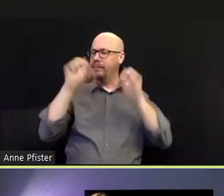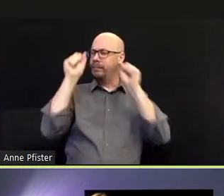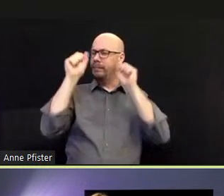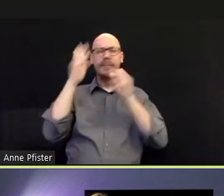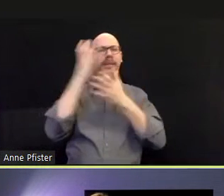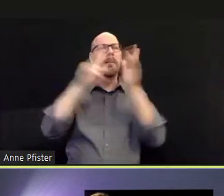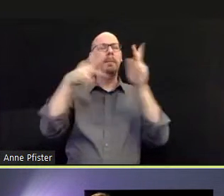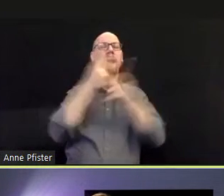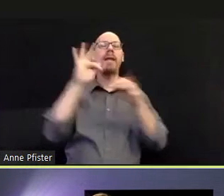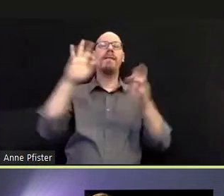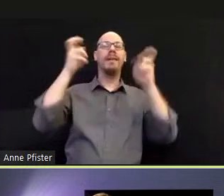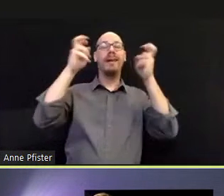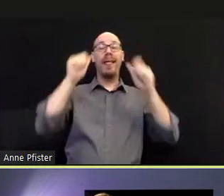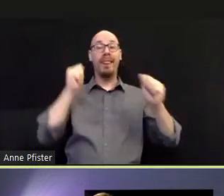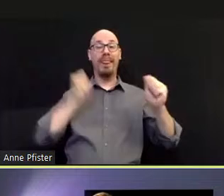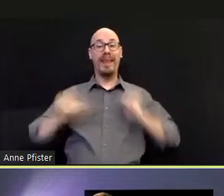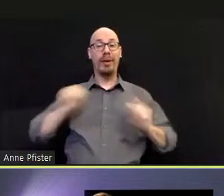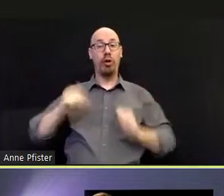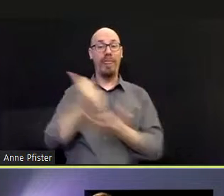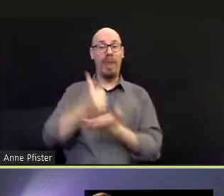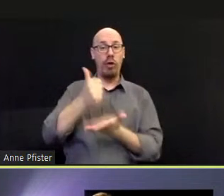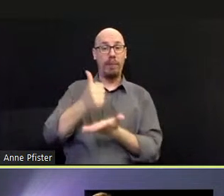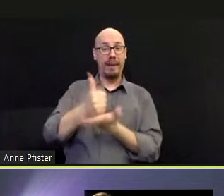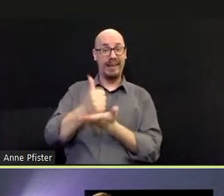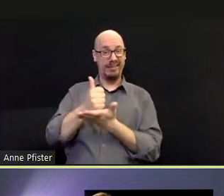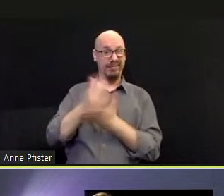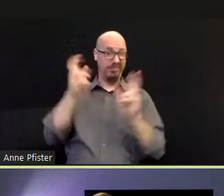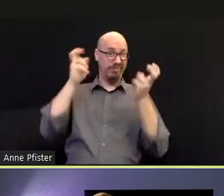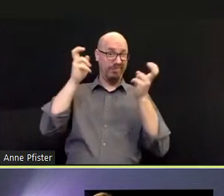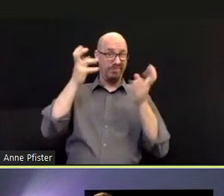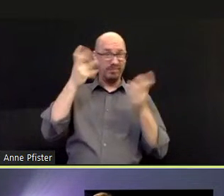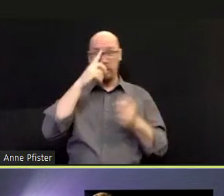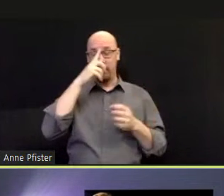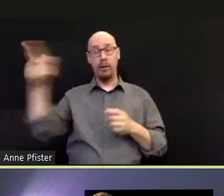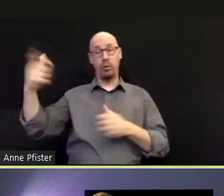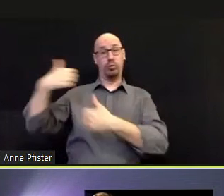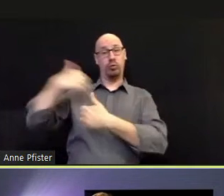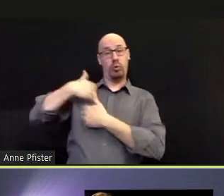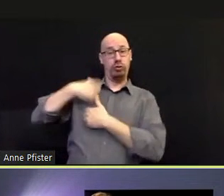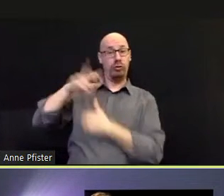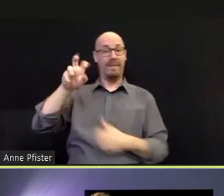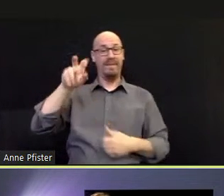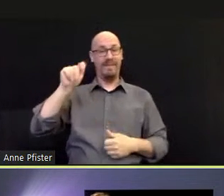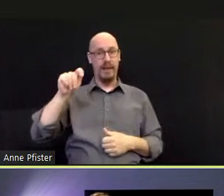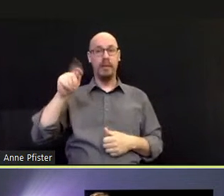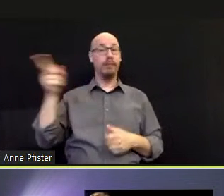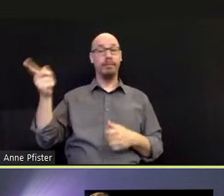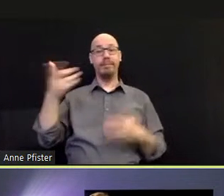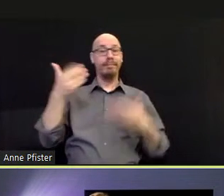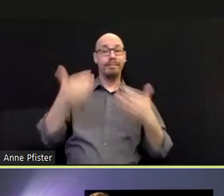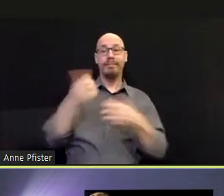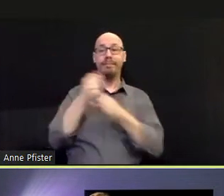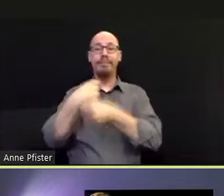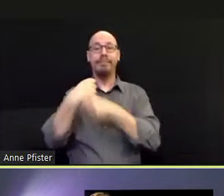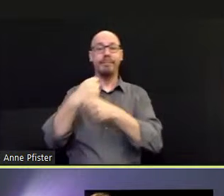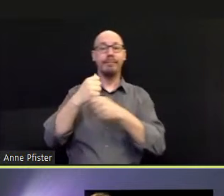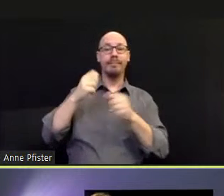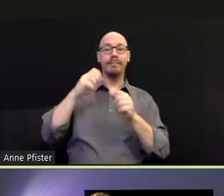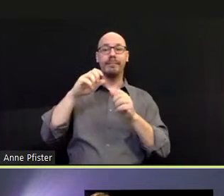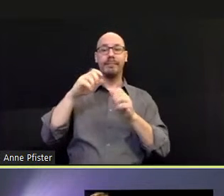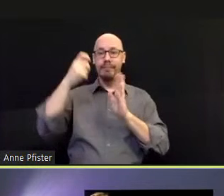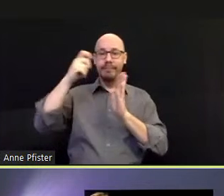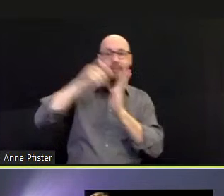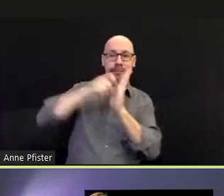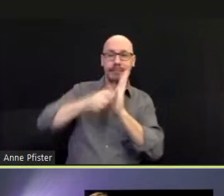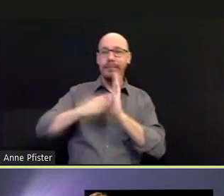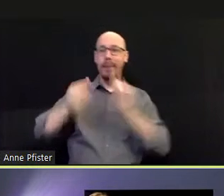theater therapy, I guess you would call it, where soldiers and veterans were creating plays. And so this was a